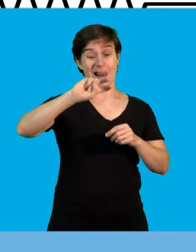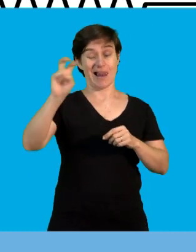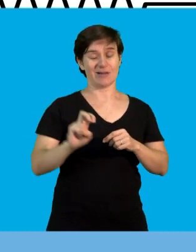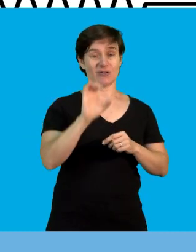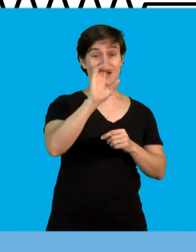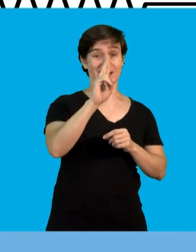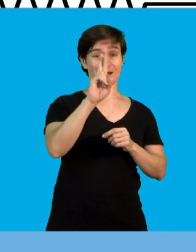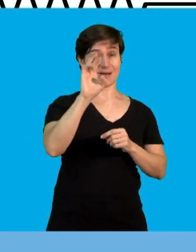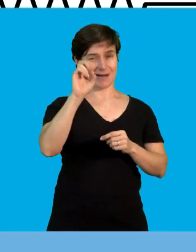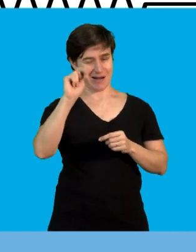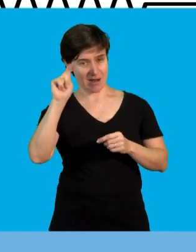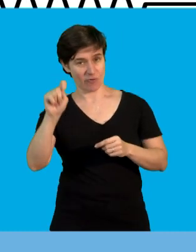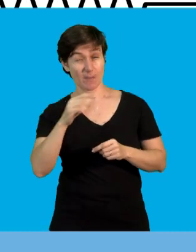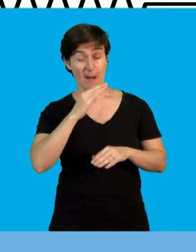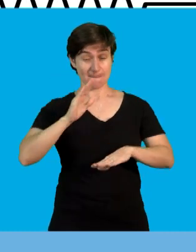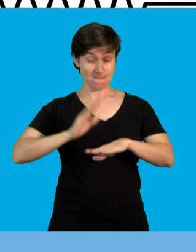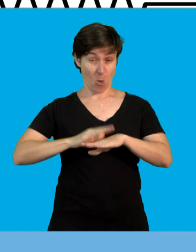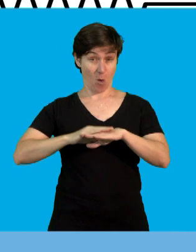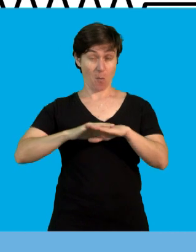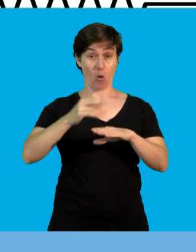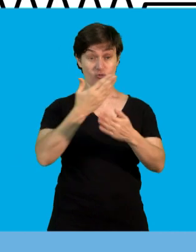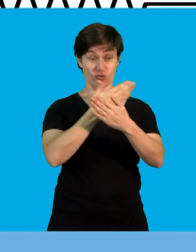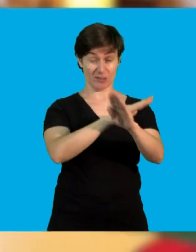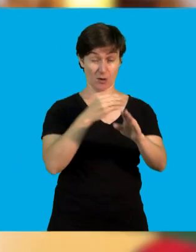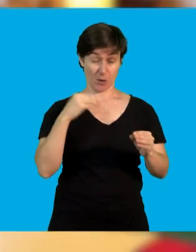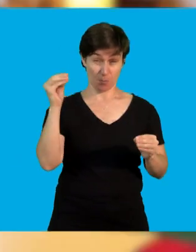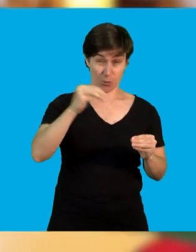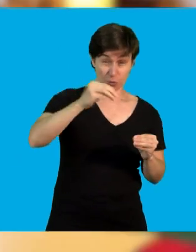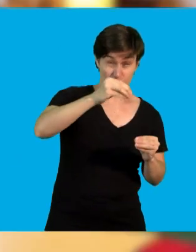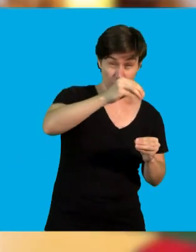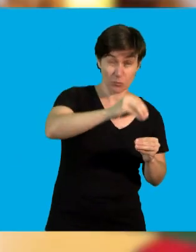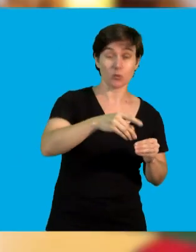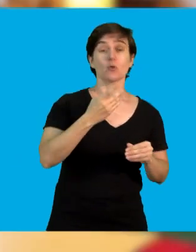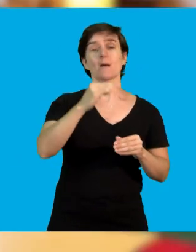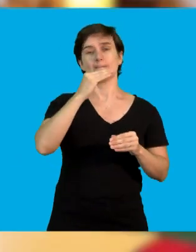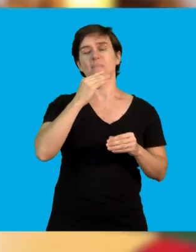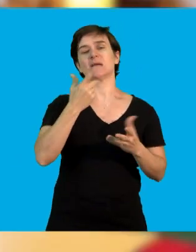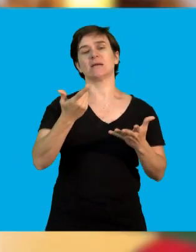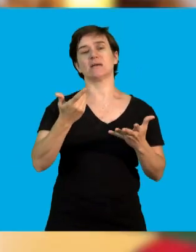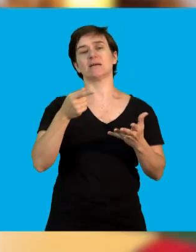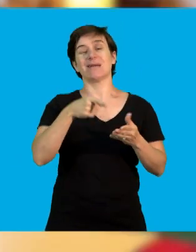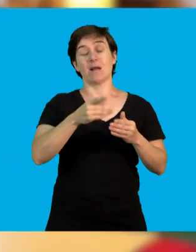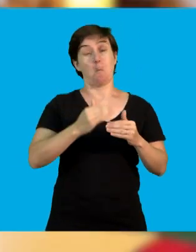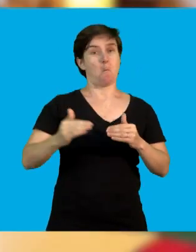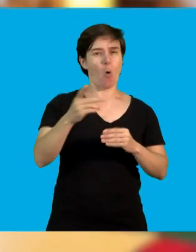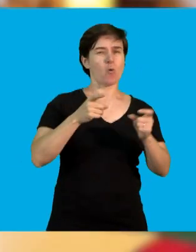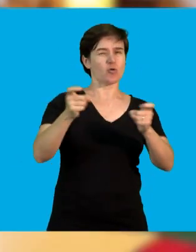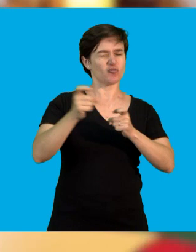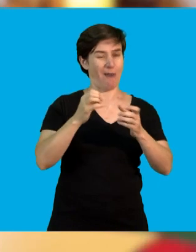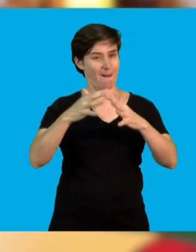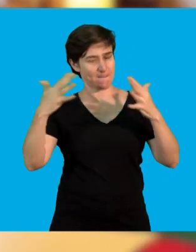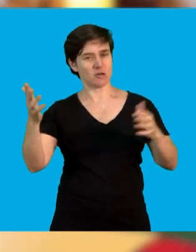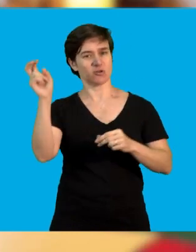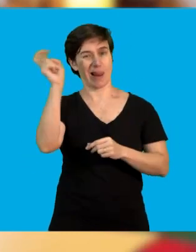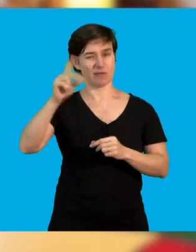means the more current or the more resistors we add in a circuit, we are influencing the current strength. So it is going to control the current